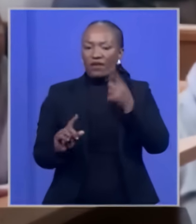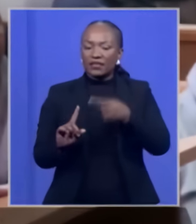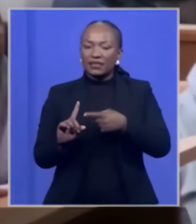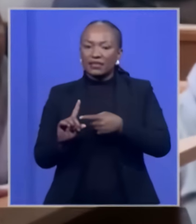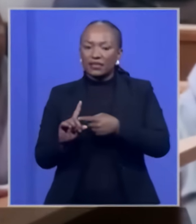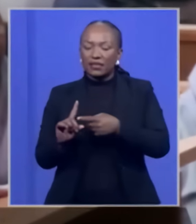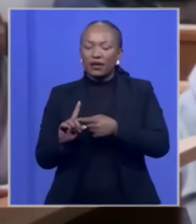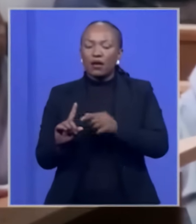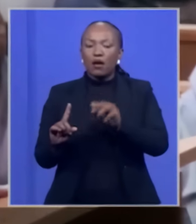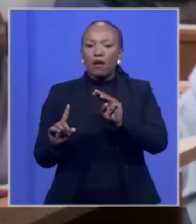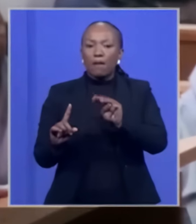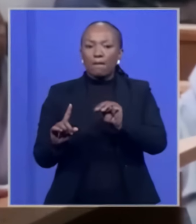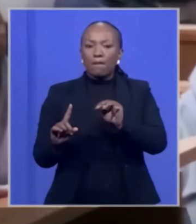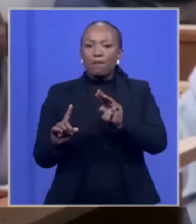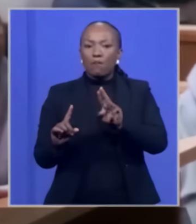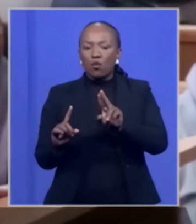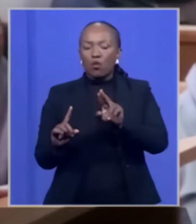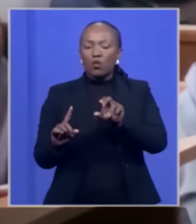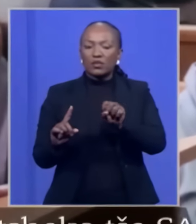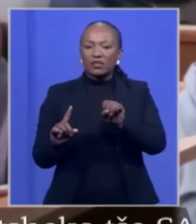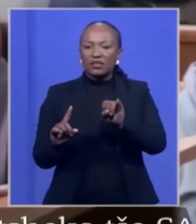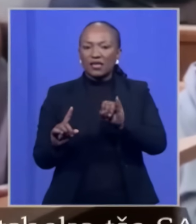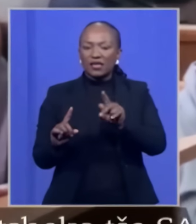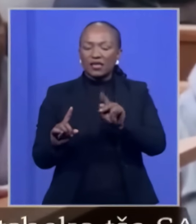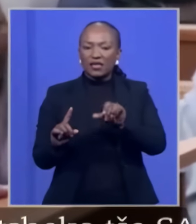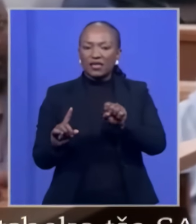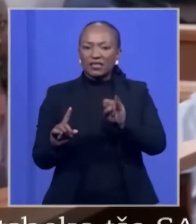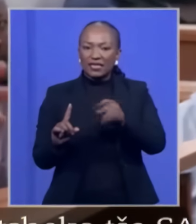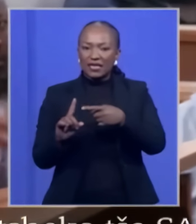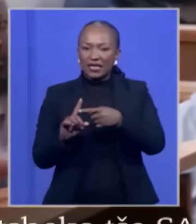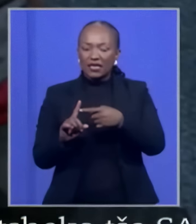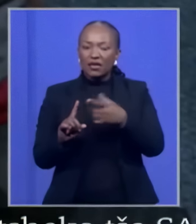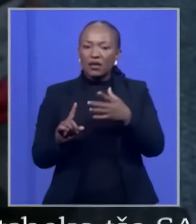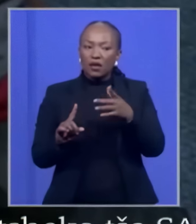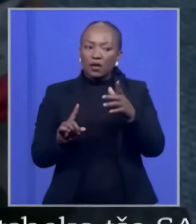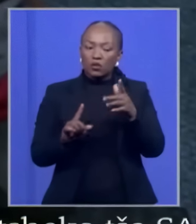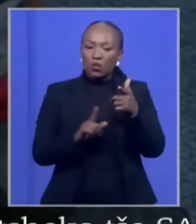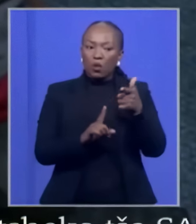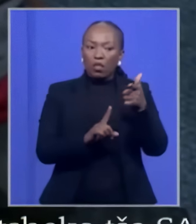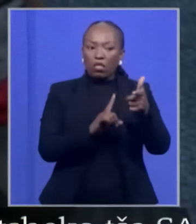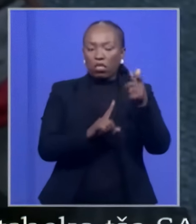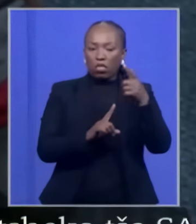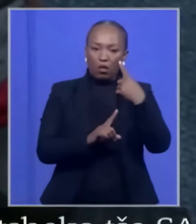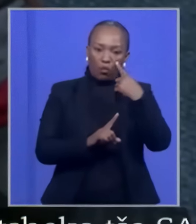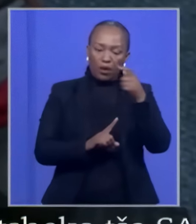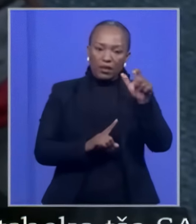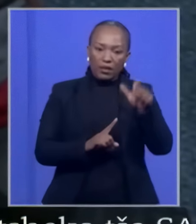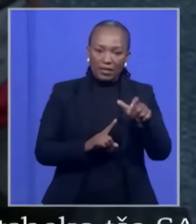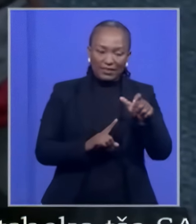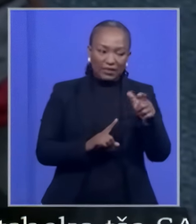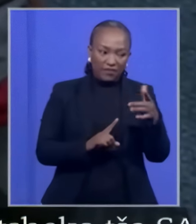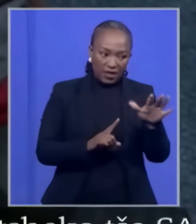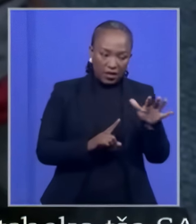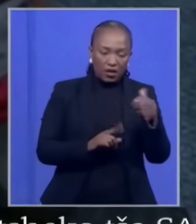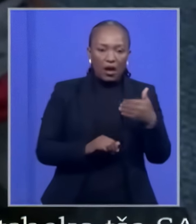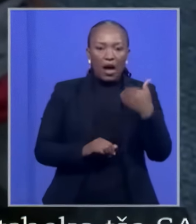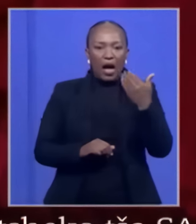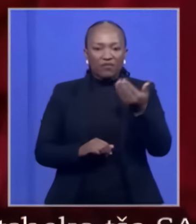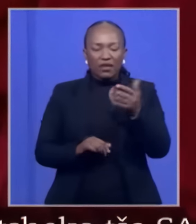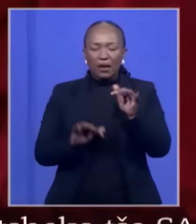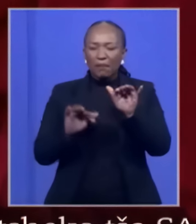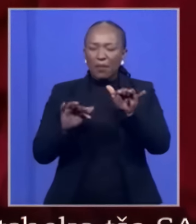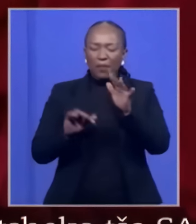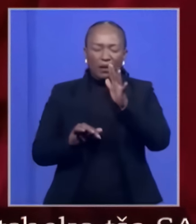Mzukisi Ndamase a rapile go siko sengina go bolaya tlhatse ya mmušo pele ga dipolao tša batho ba 16 ka